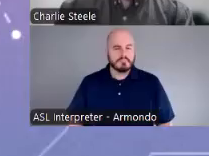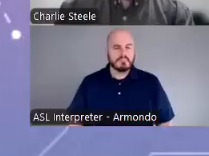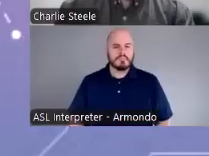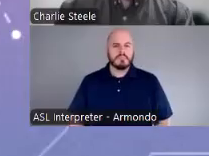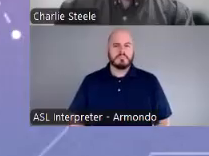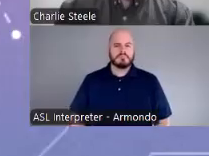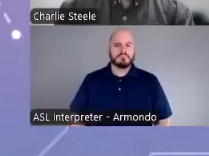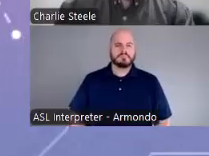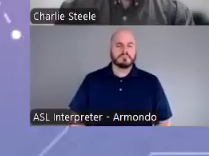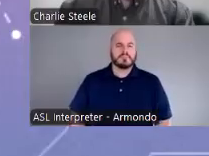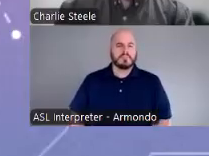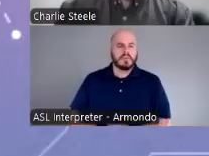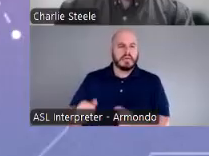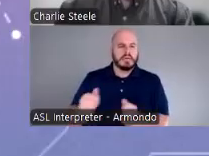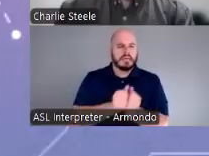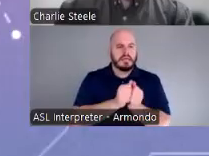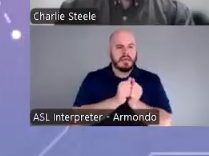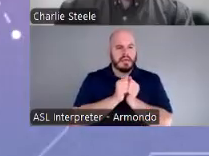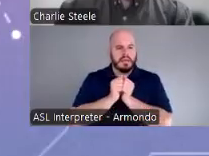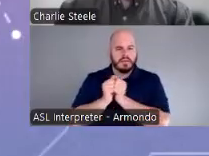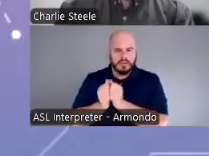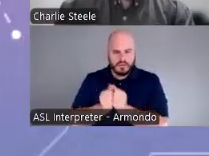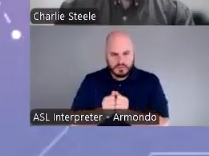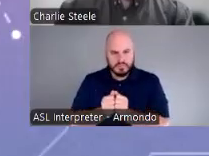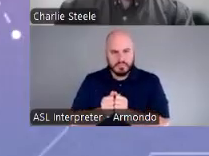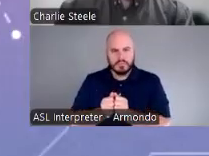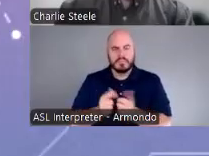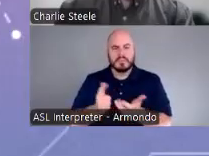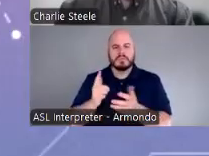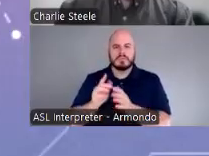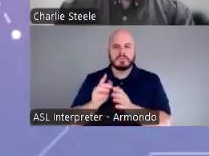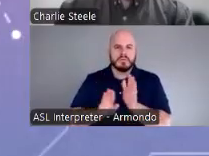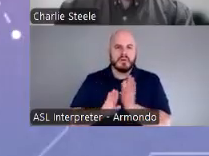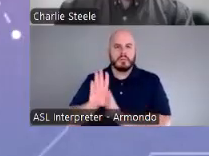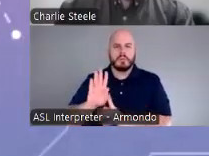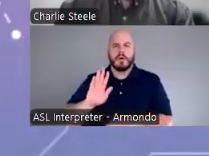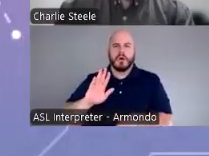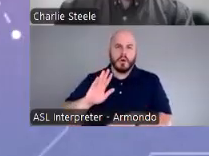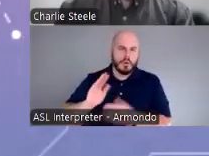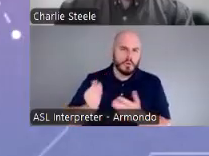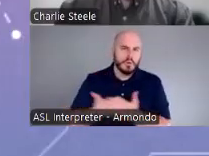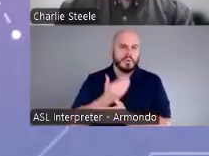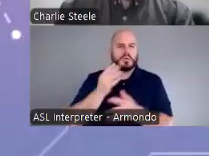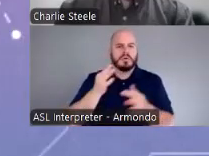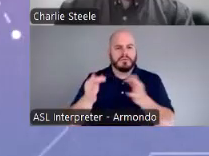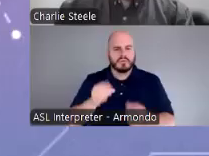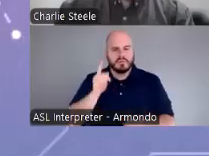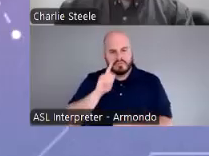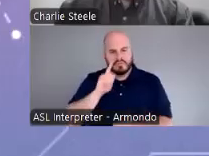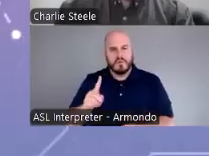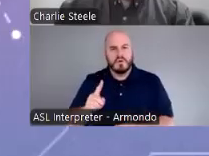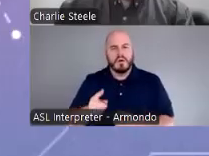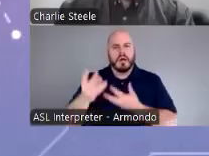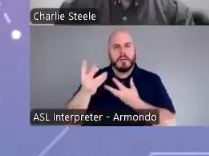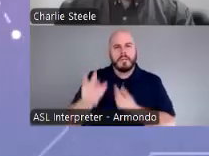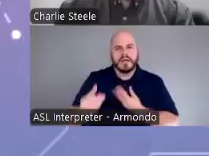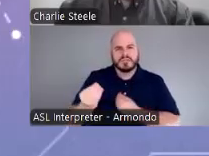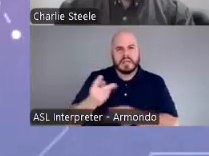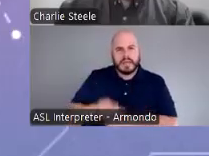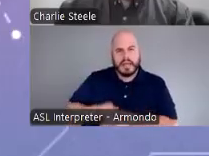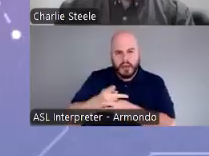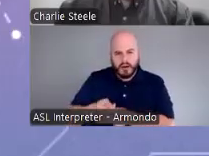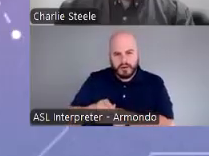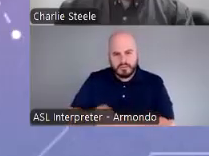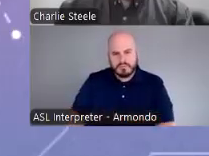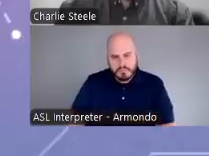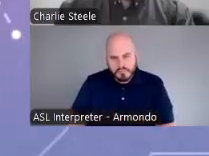Together, the whole team actually come up with a new definition of compassionate concussion care. They identify that they need